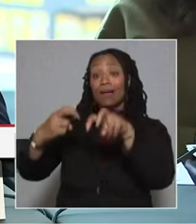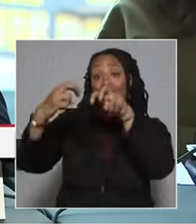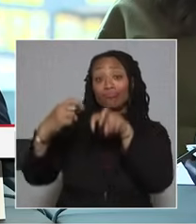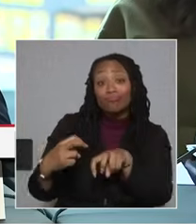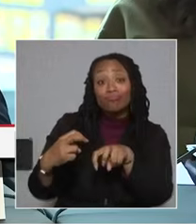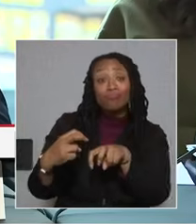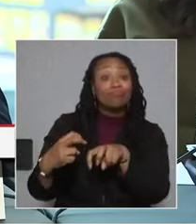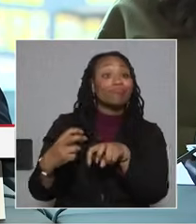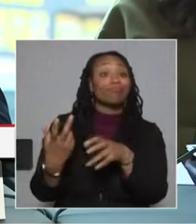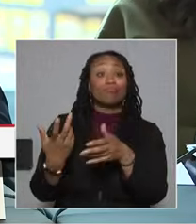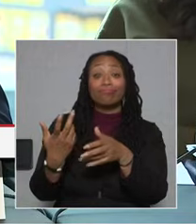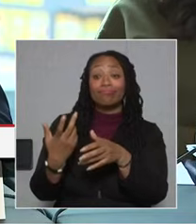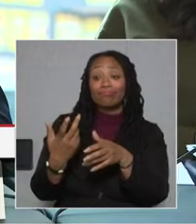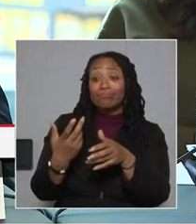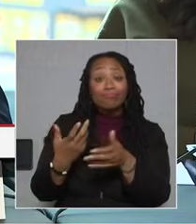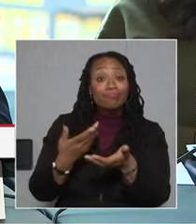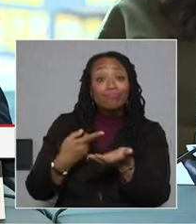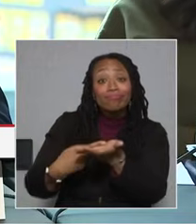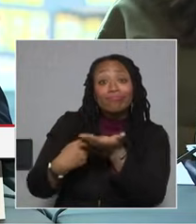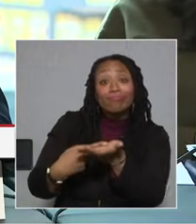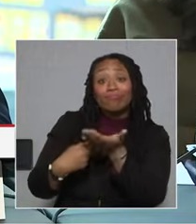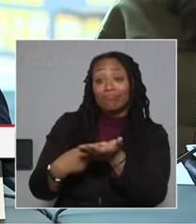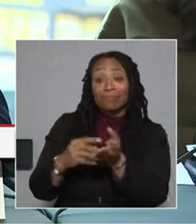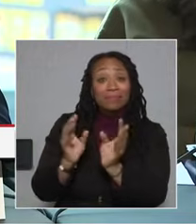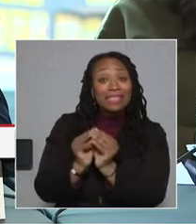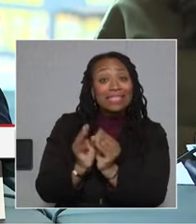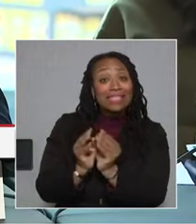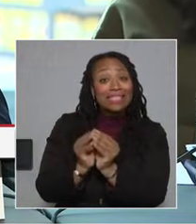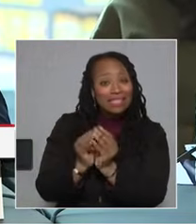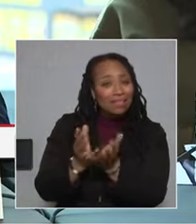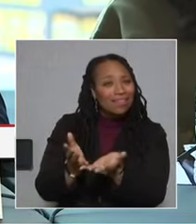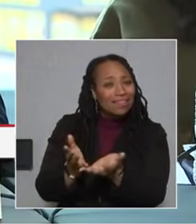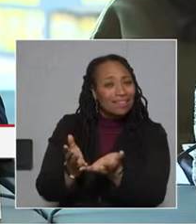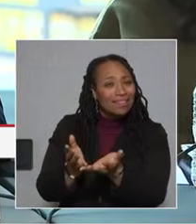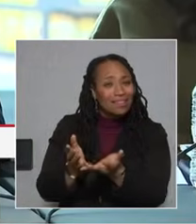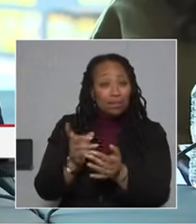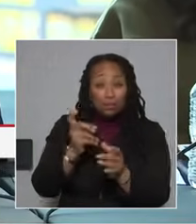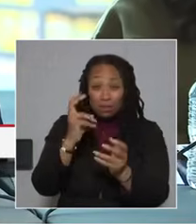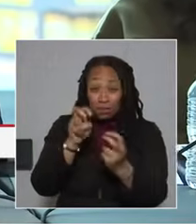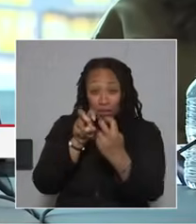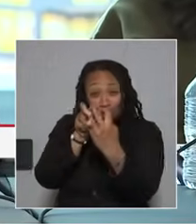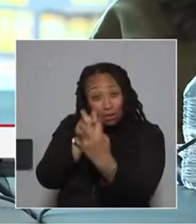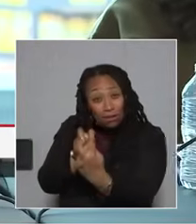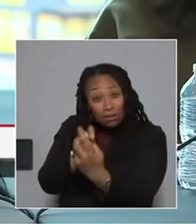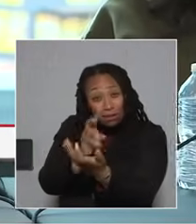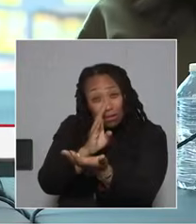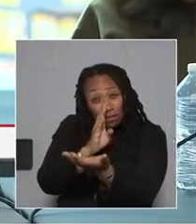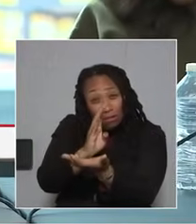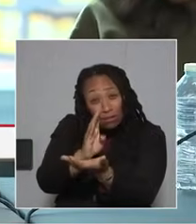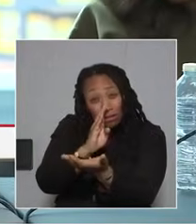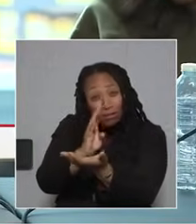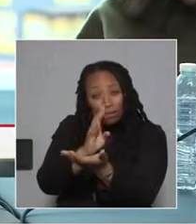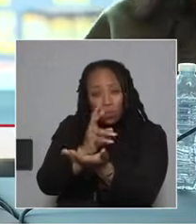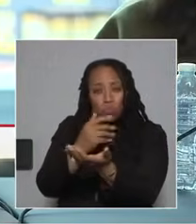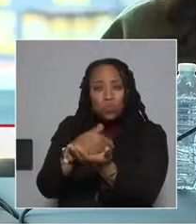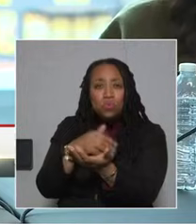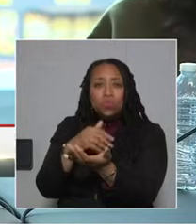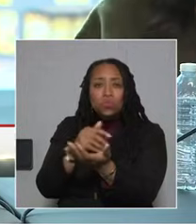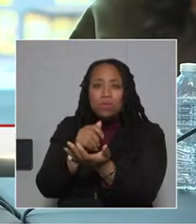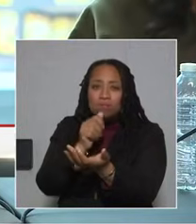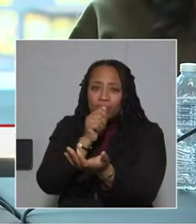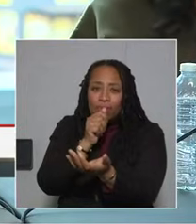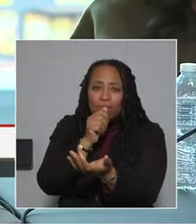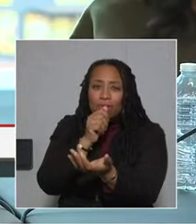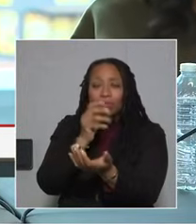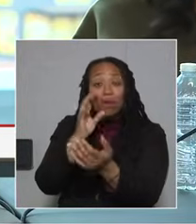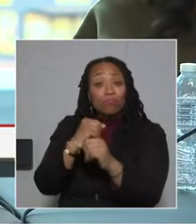there, and it's just to protect the anonymity of the folks who really trust the Metropolitan Police Department, but sometimes are afraid to share the information that's